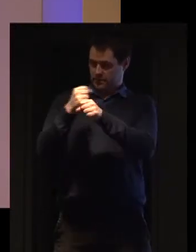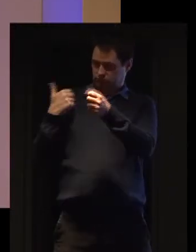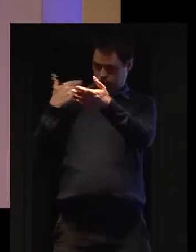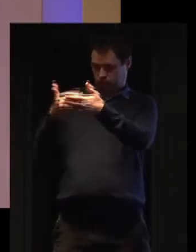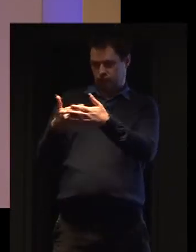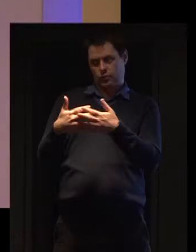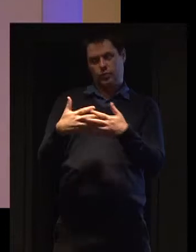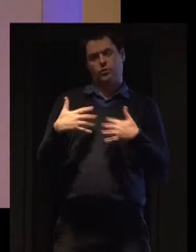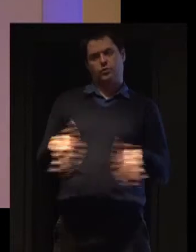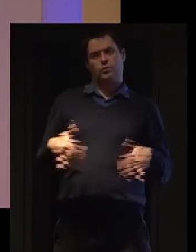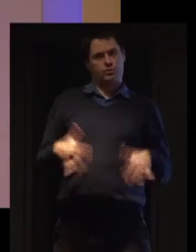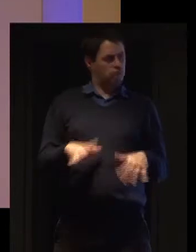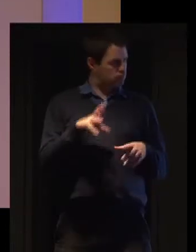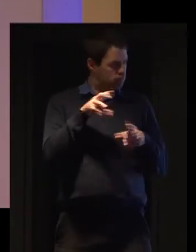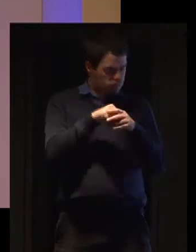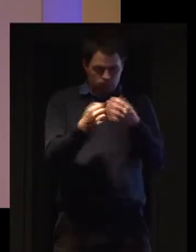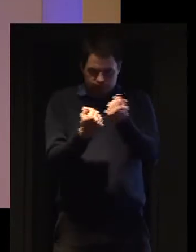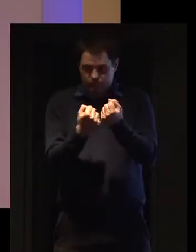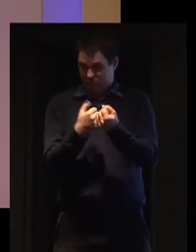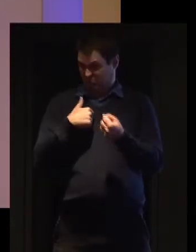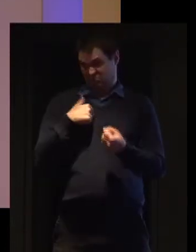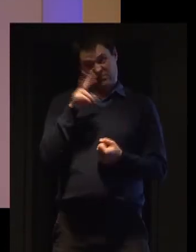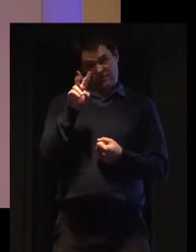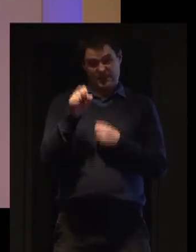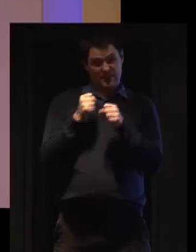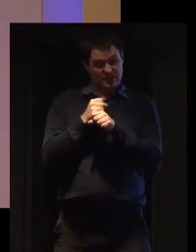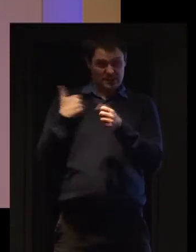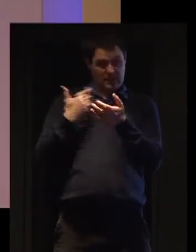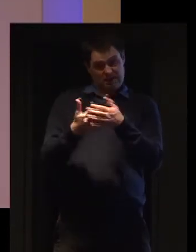it's a privilege that I've been involved in that club for 20 years as well.